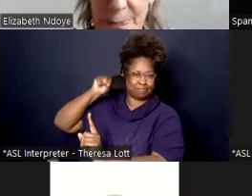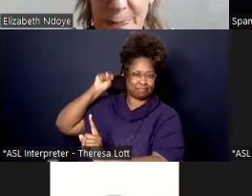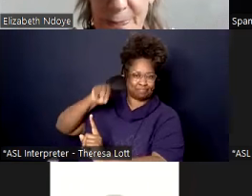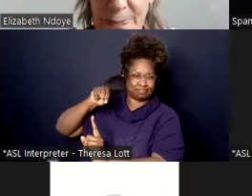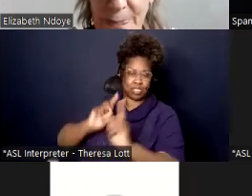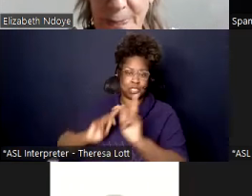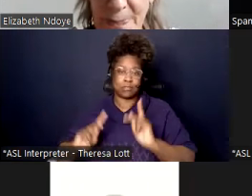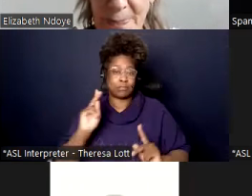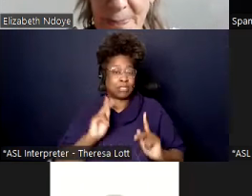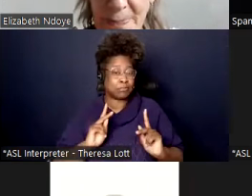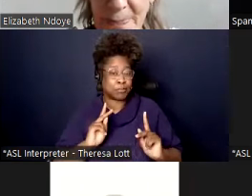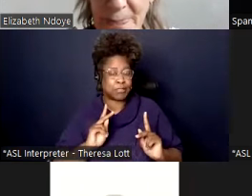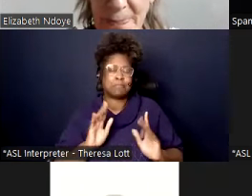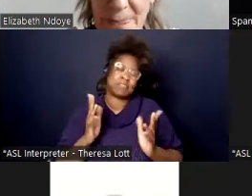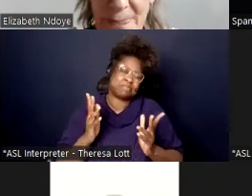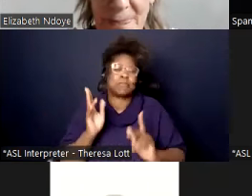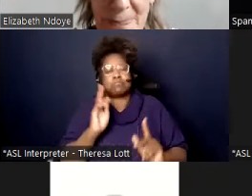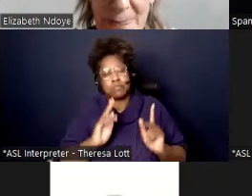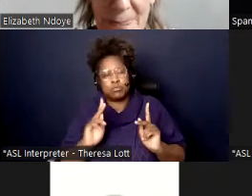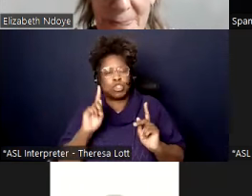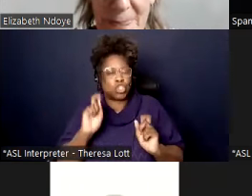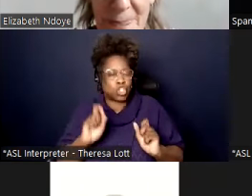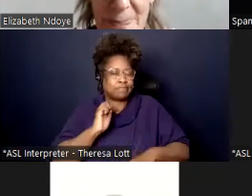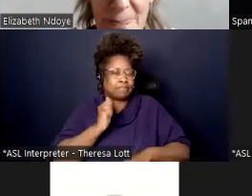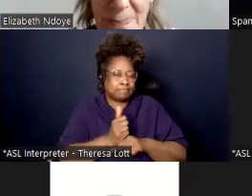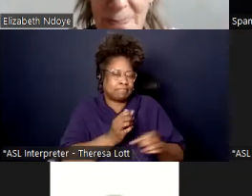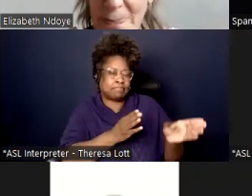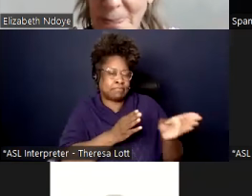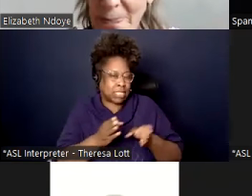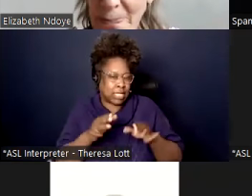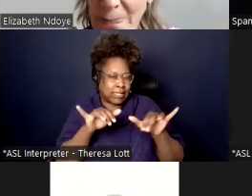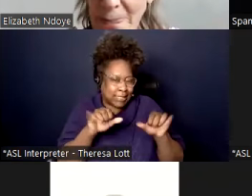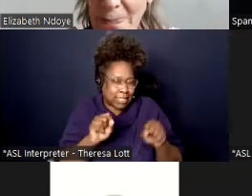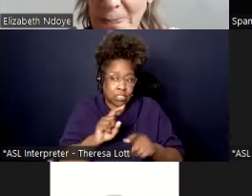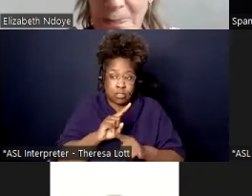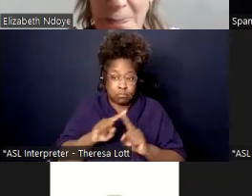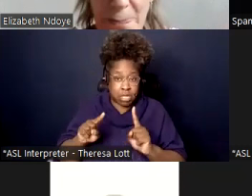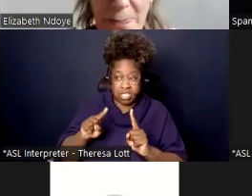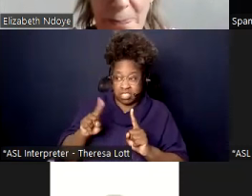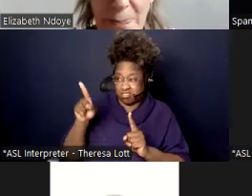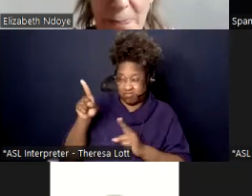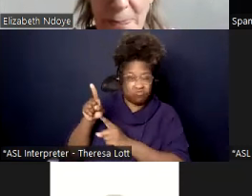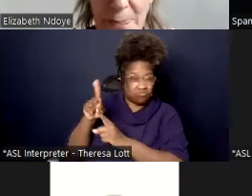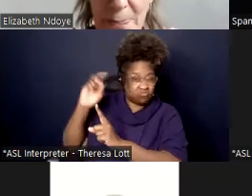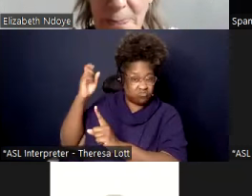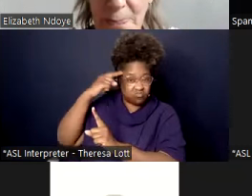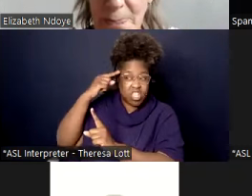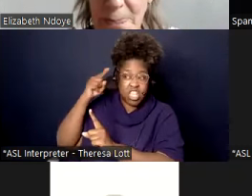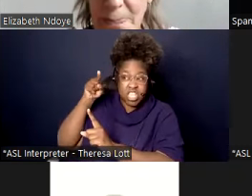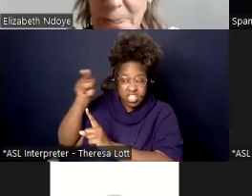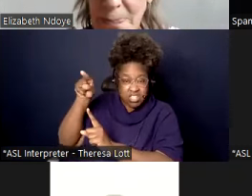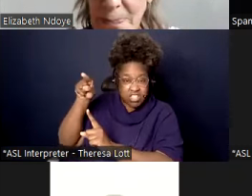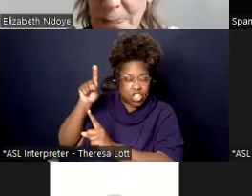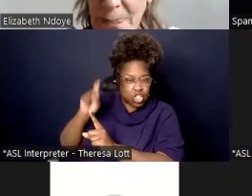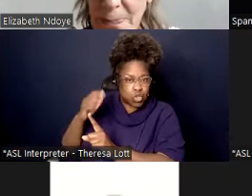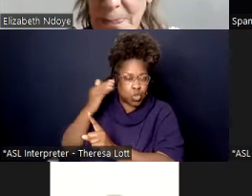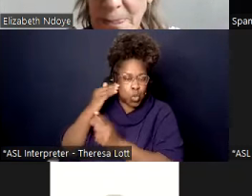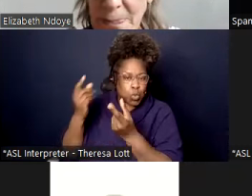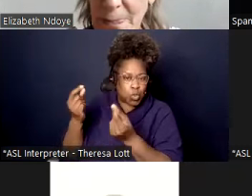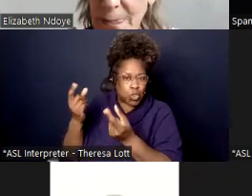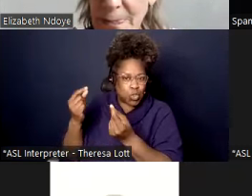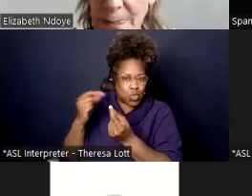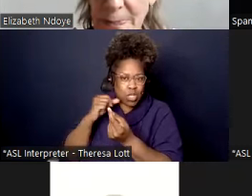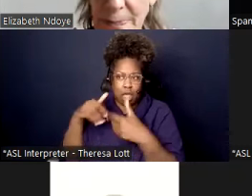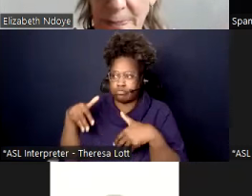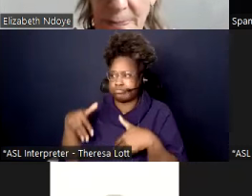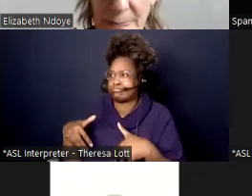individual people, even though individual people should have a plan, but the municipality should not be at a loss during those times of emergency.